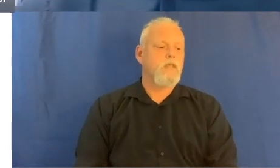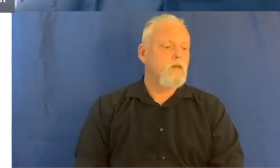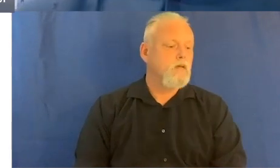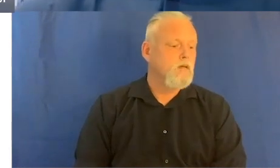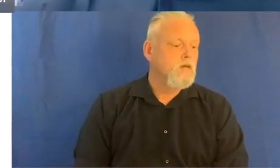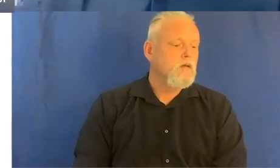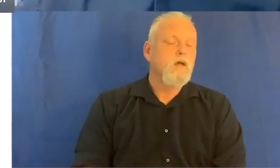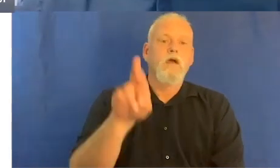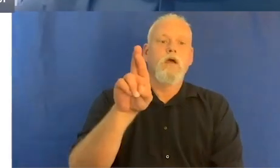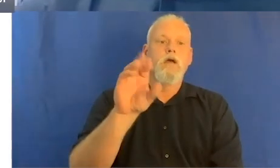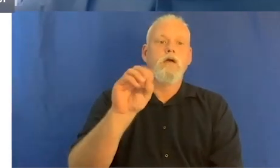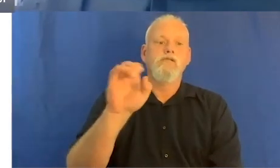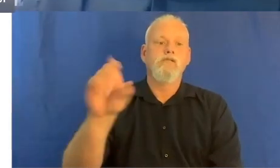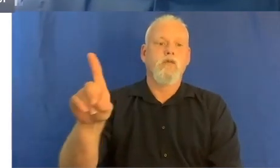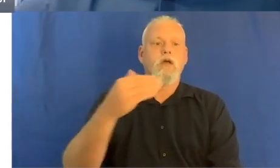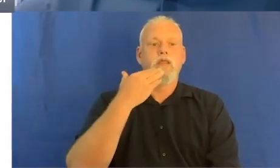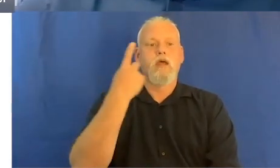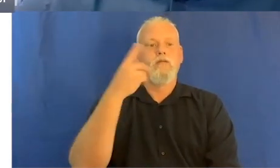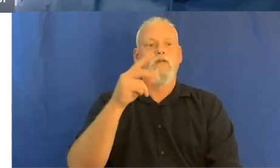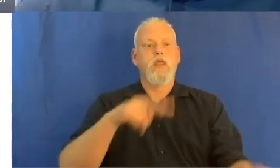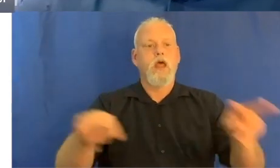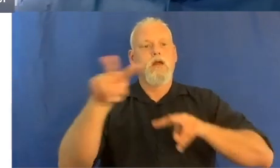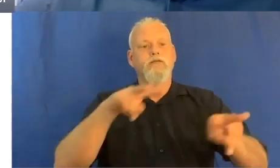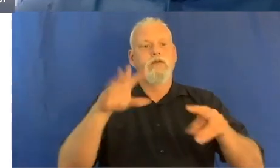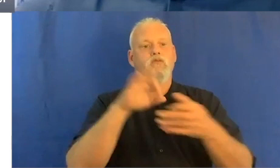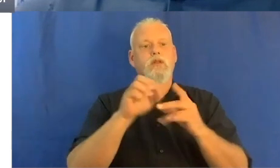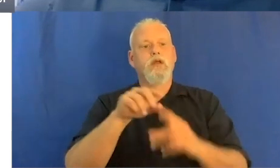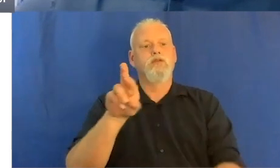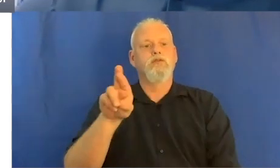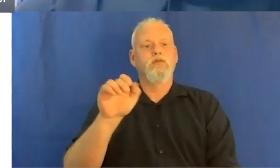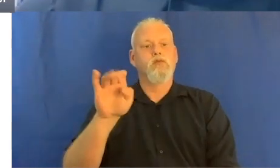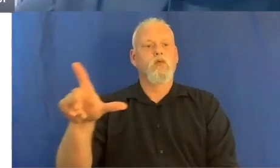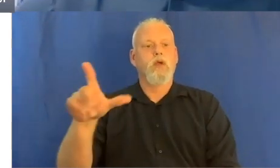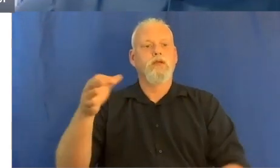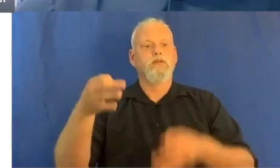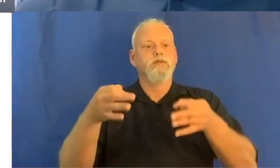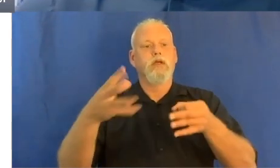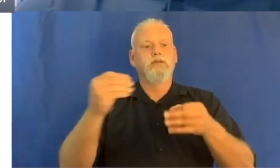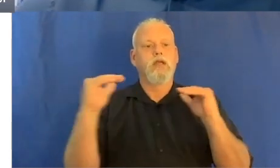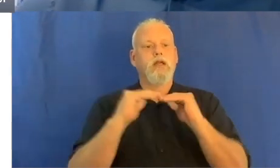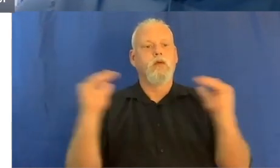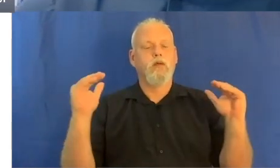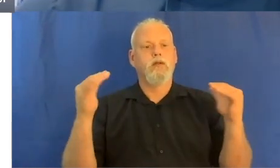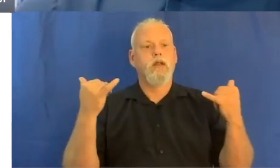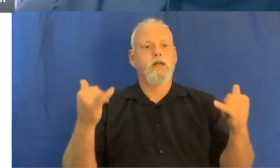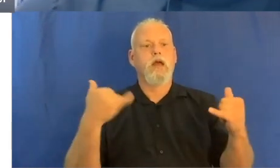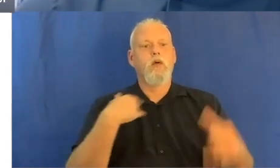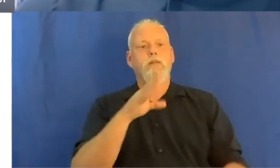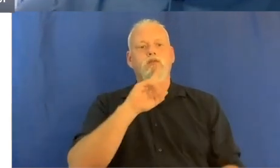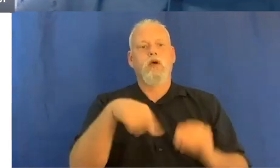Ronald, thank you for that great overview on racial justice and equality. Now I'm going to talk to you all about